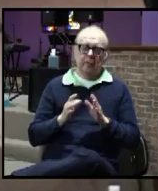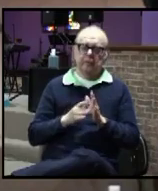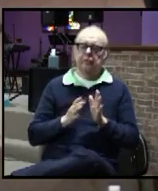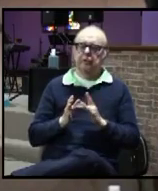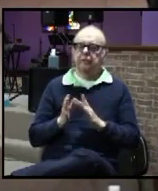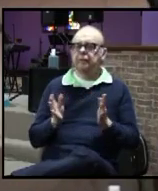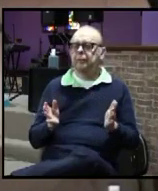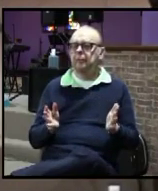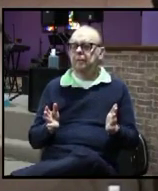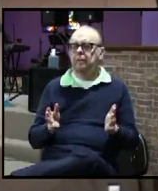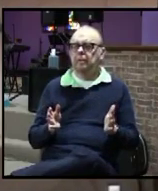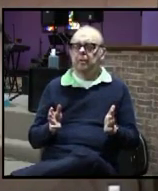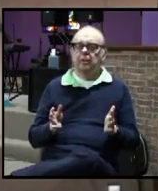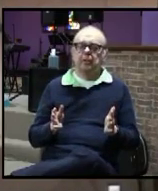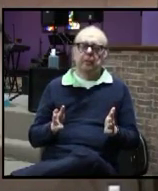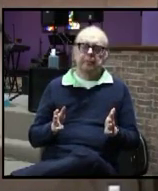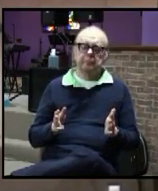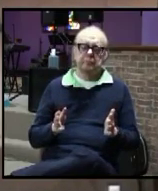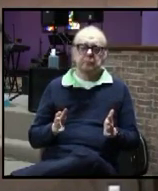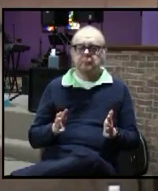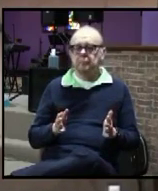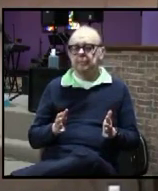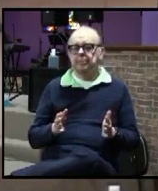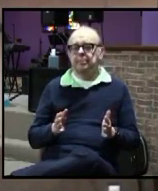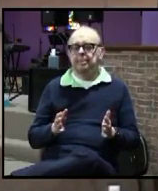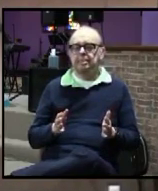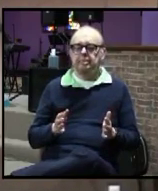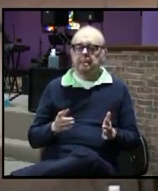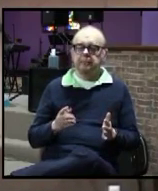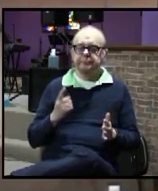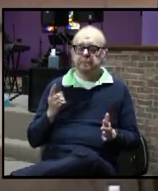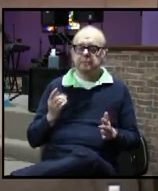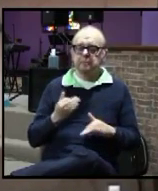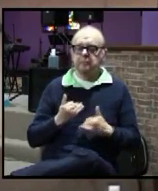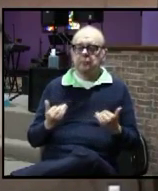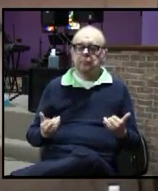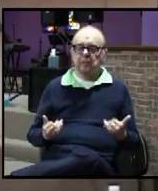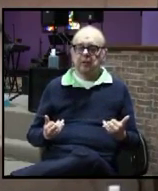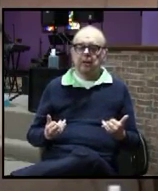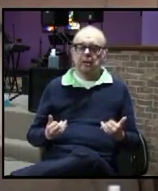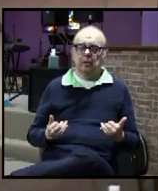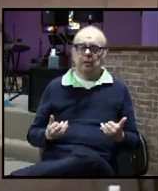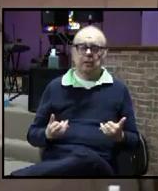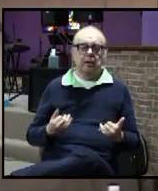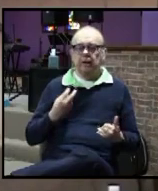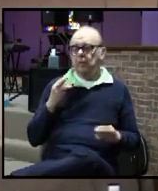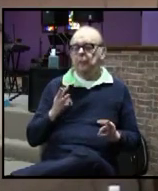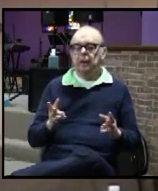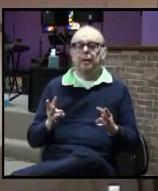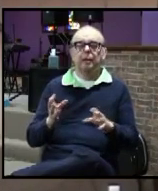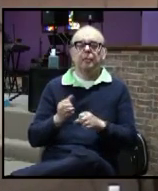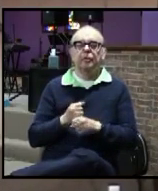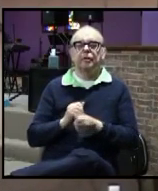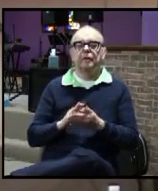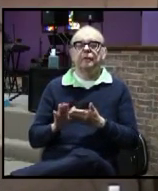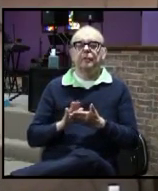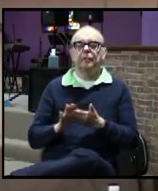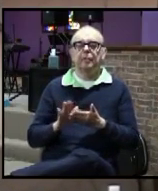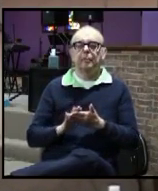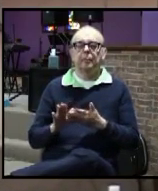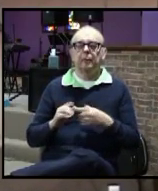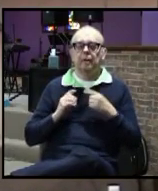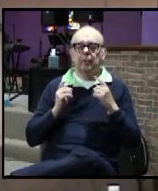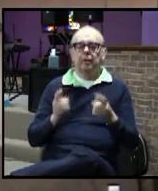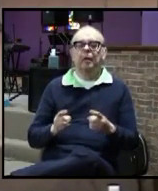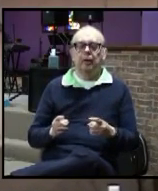Jesus today may mean this. I've kind of been on the fence, but I really think today that Jesus is the way. He's the only way I'm going to receive forgiveness of the